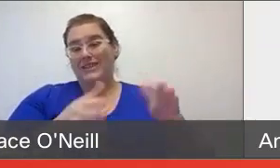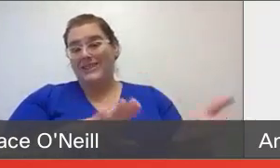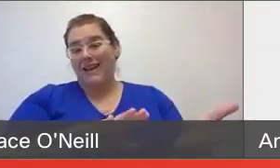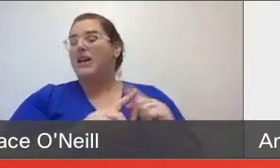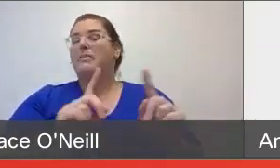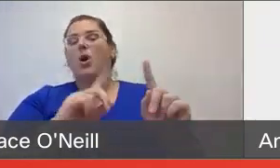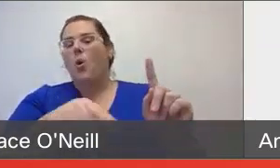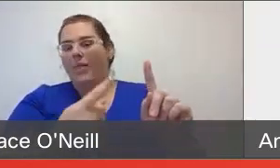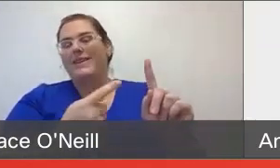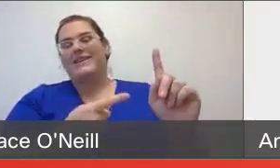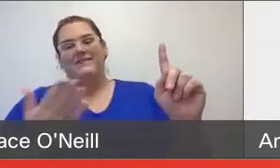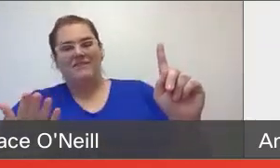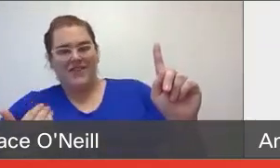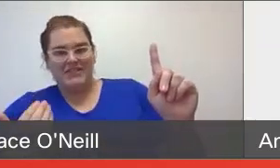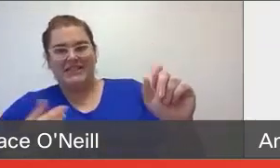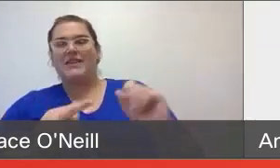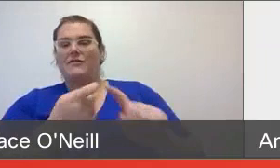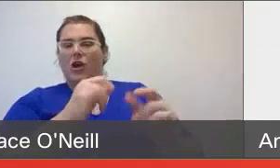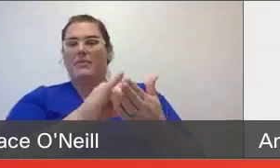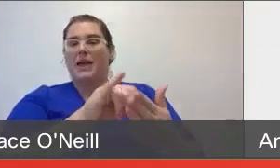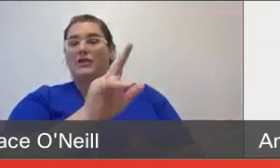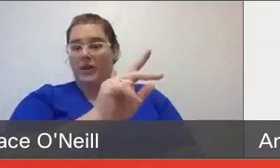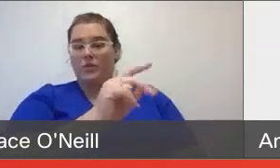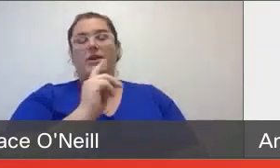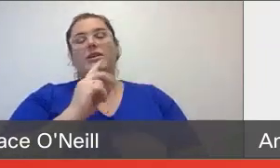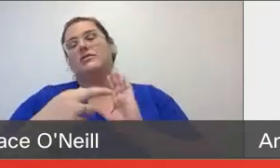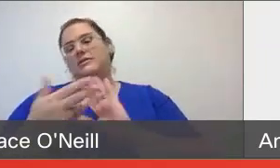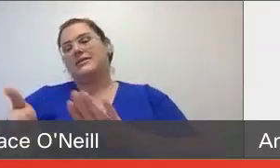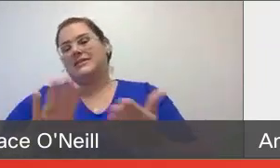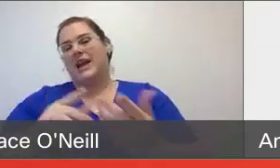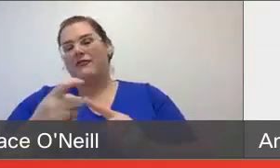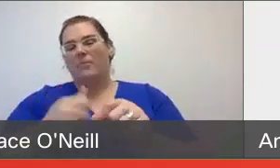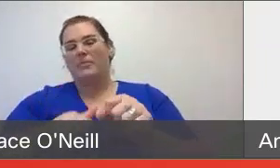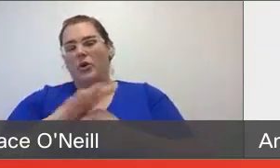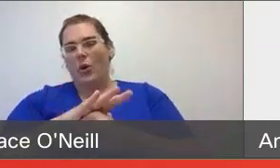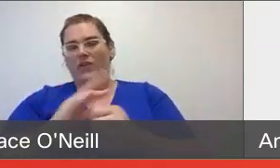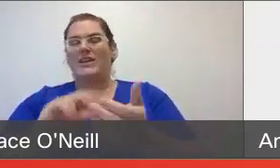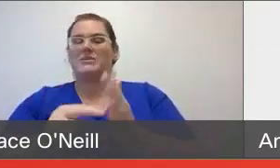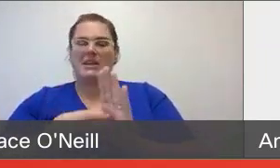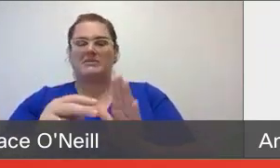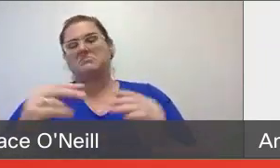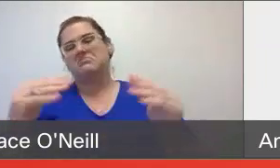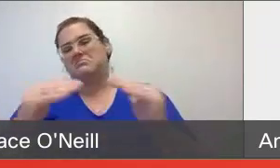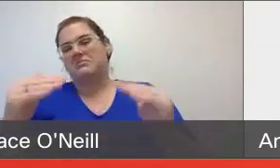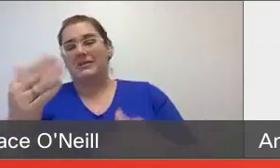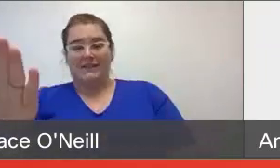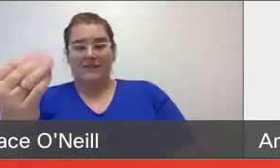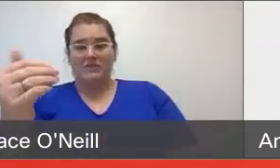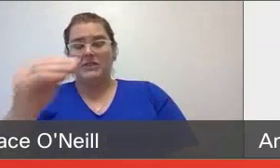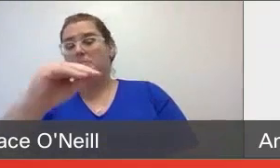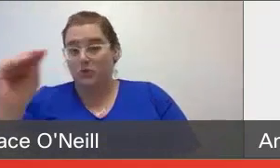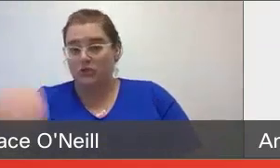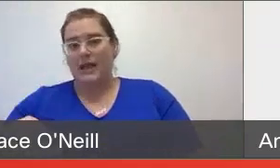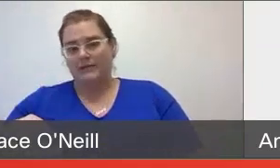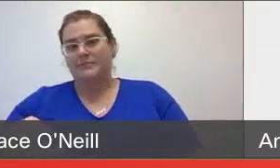as COVID deaths, representing about 7% of people in supported living with COVID who had a confirmed COVID death. And